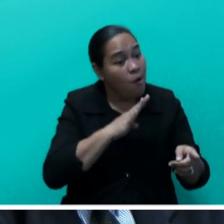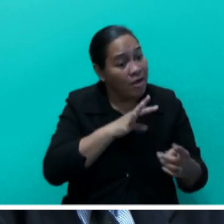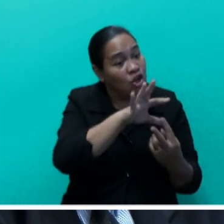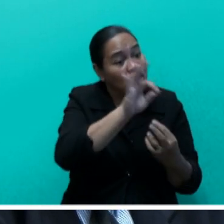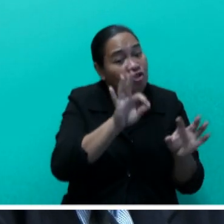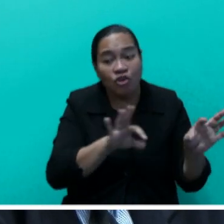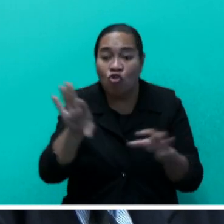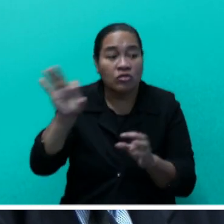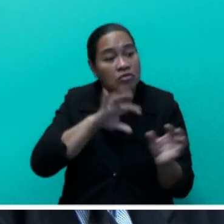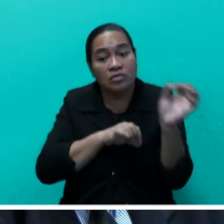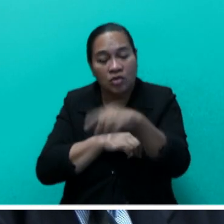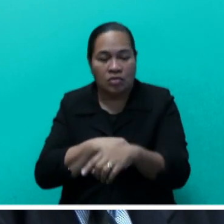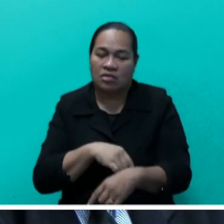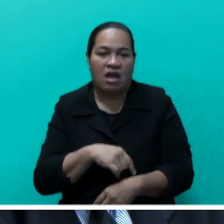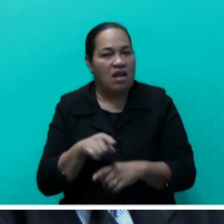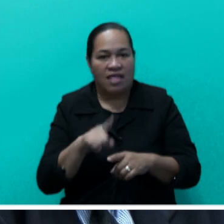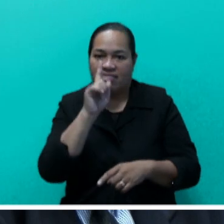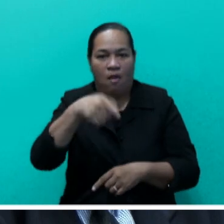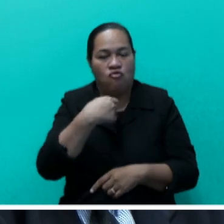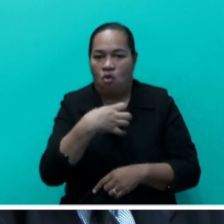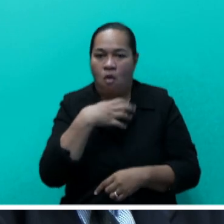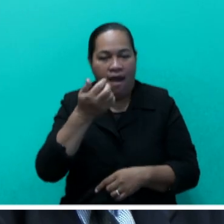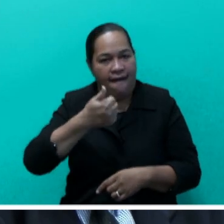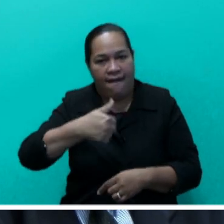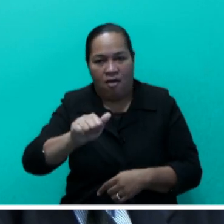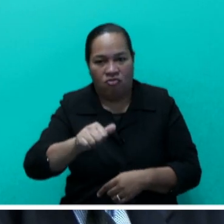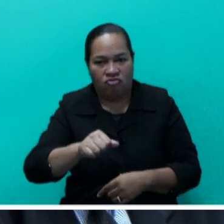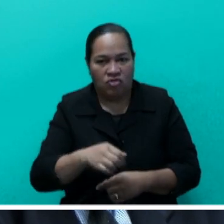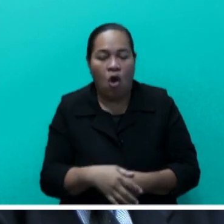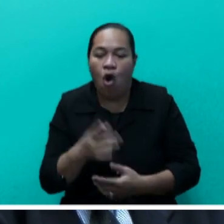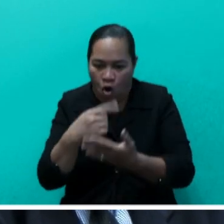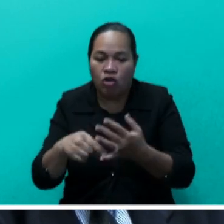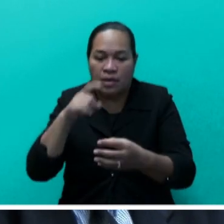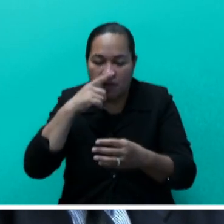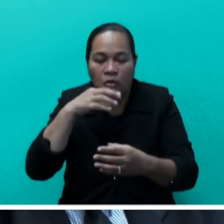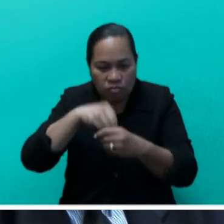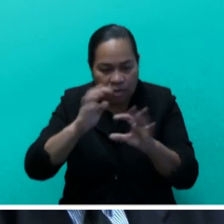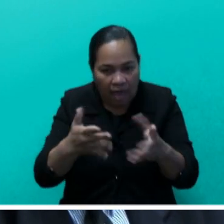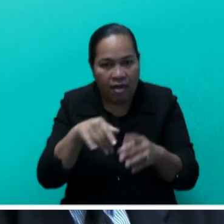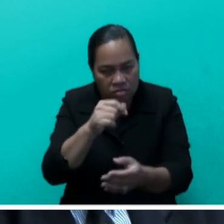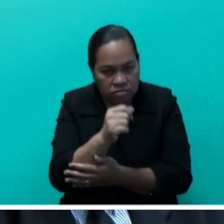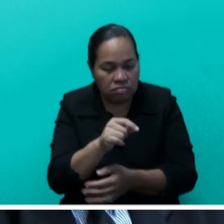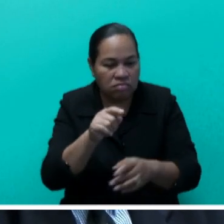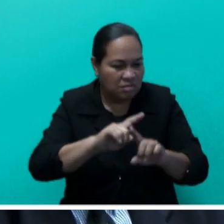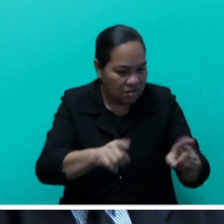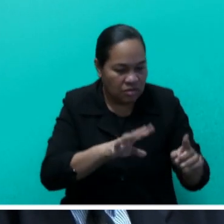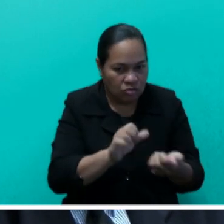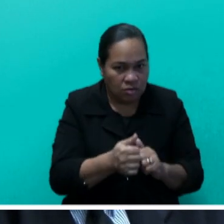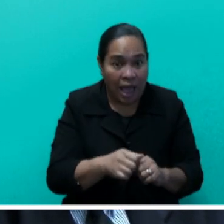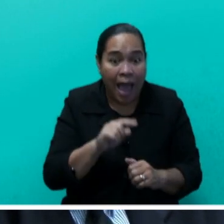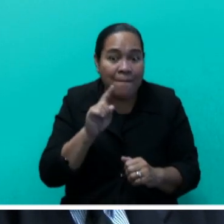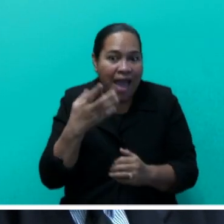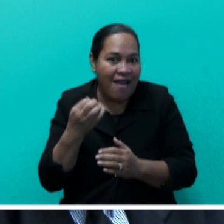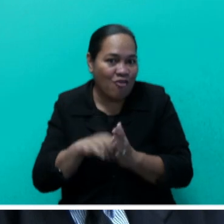nominee could not be appointed to Fiji Rugby Board. However, there is a course of